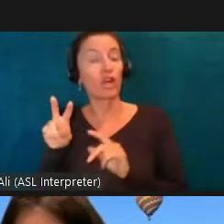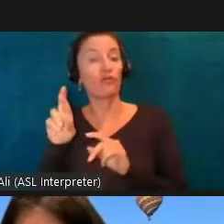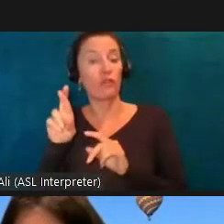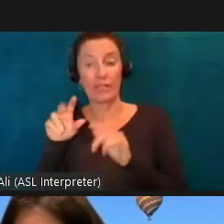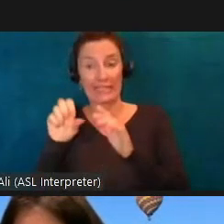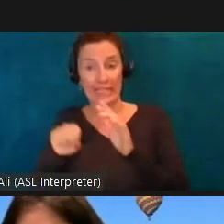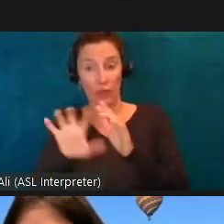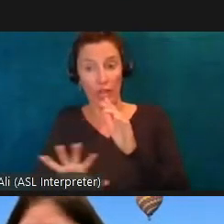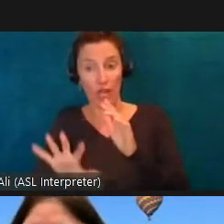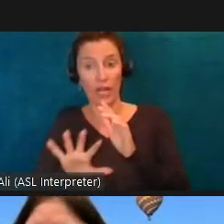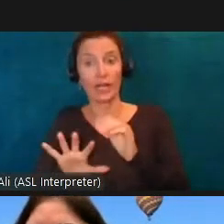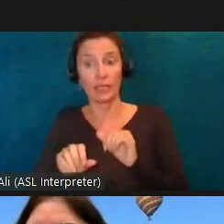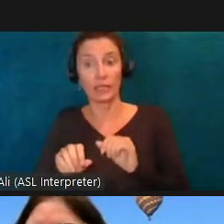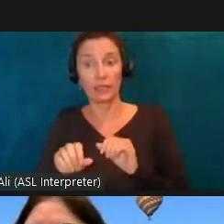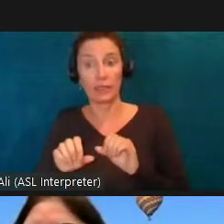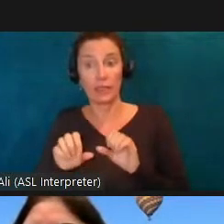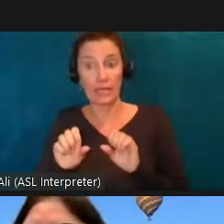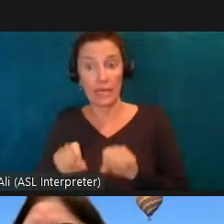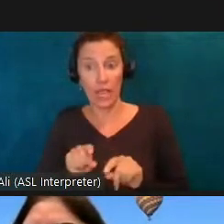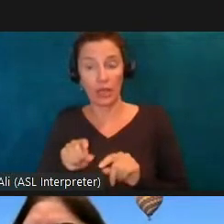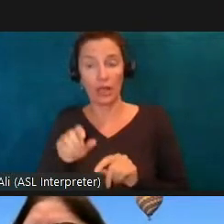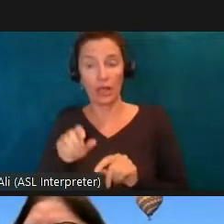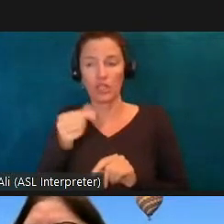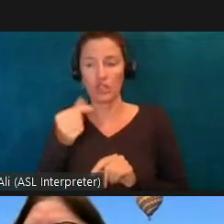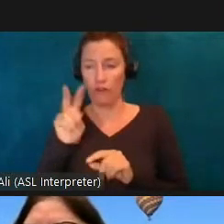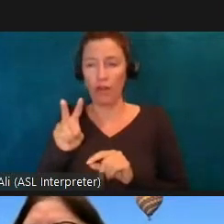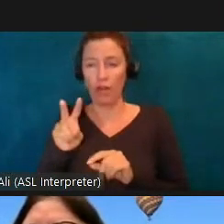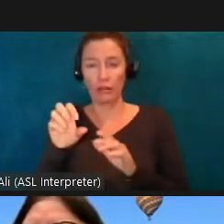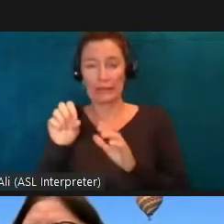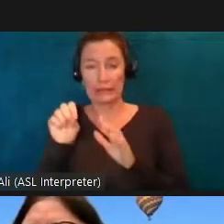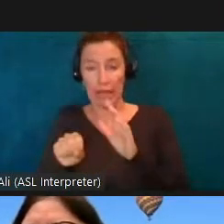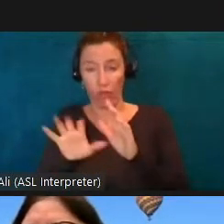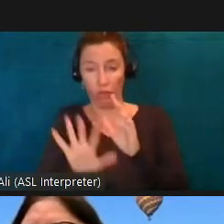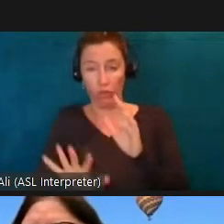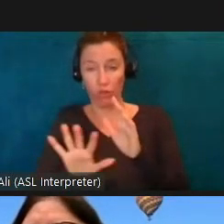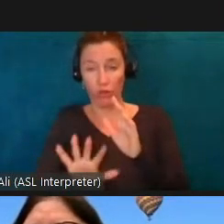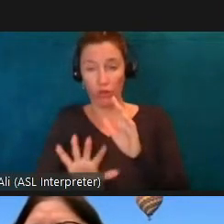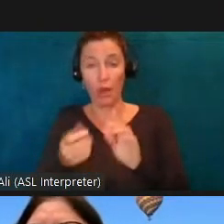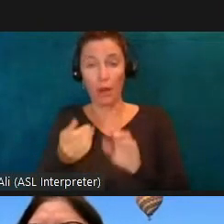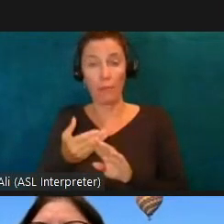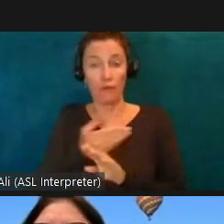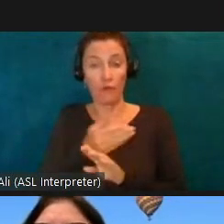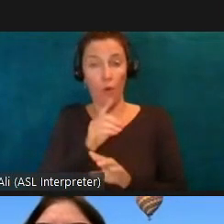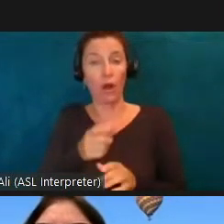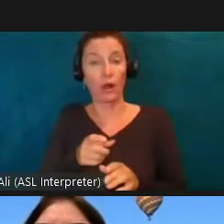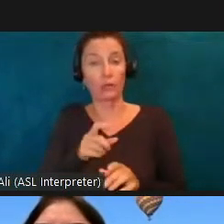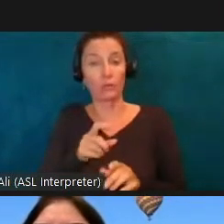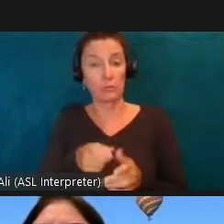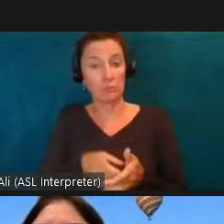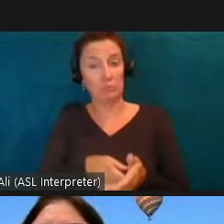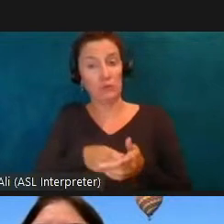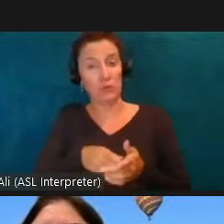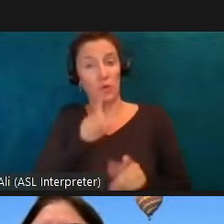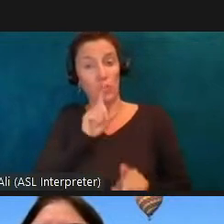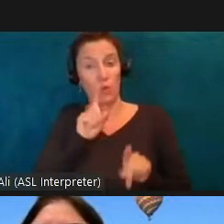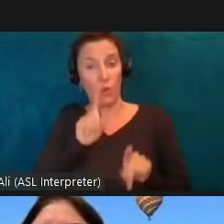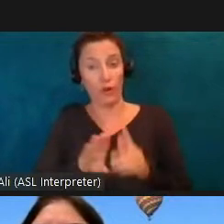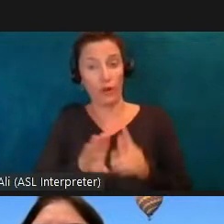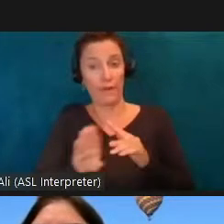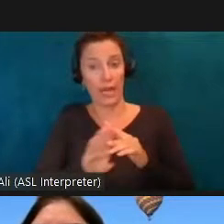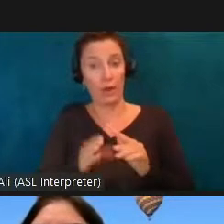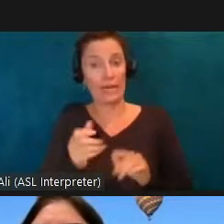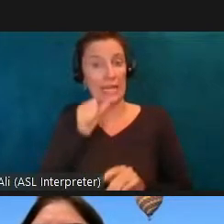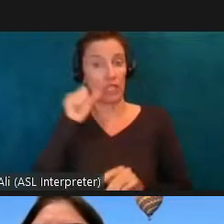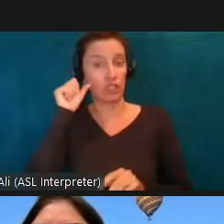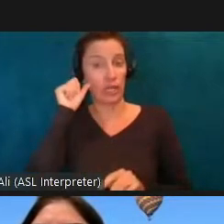know? Directly under Guerneville and just south of the river? They had been under mandatory order yesterday? Yeah. Yes, they